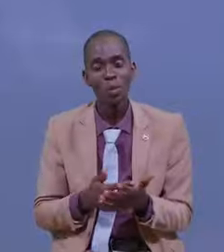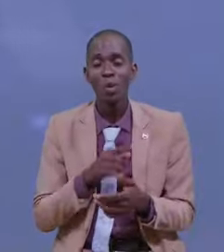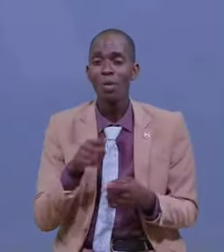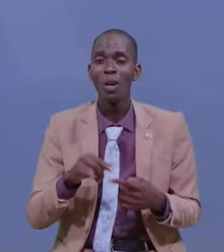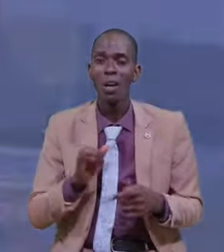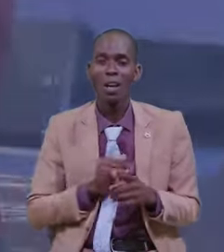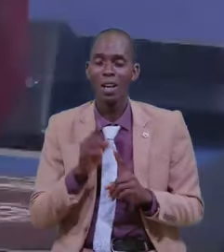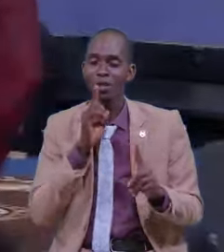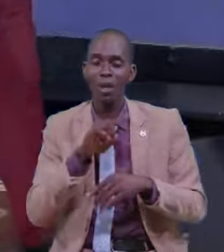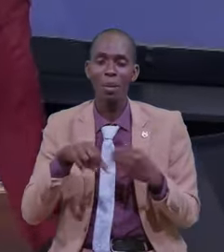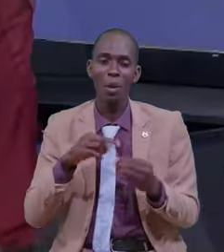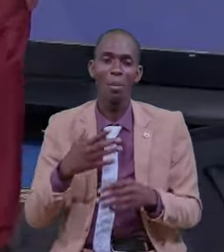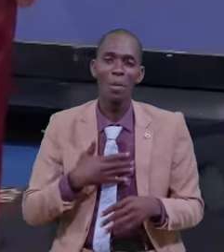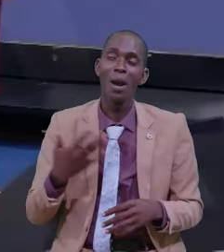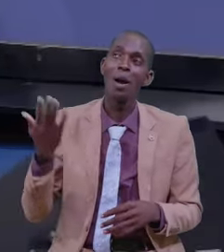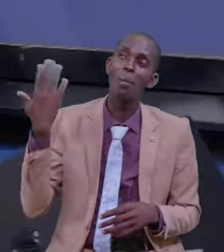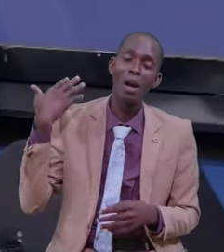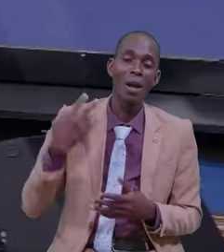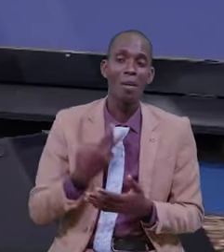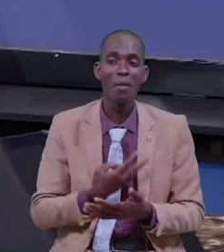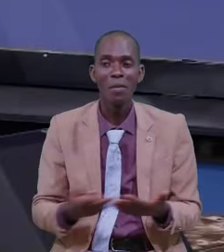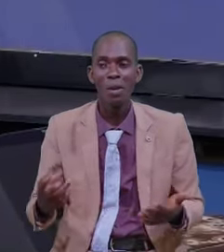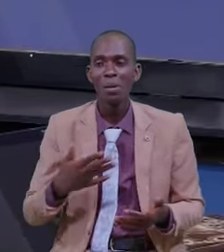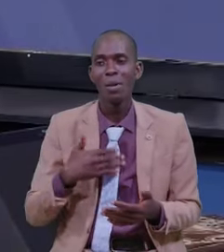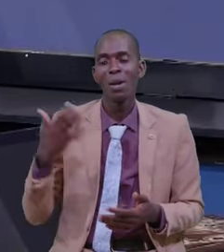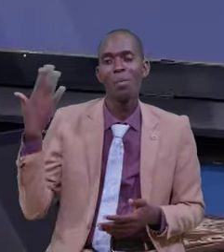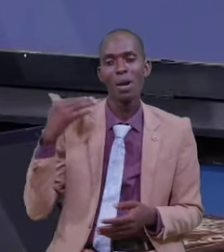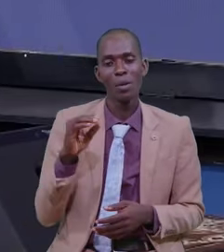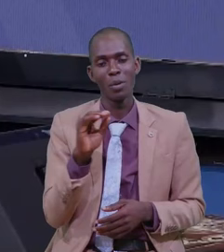my past failure, my past